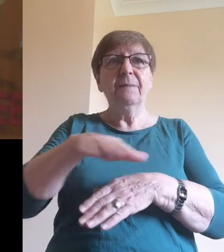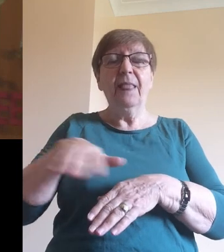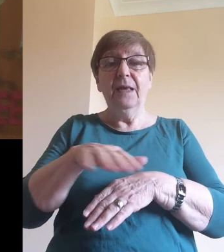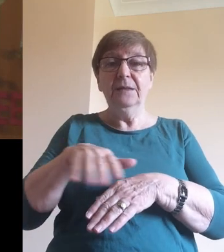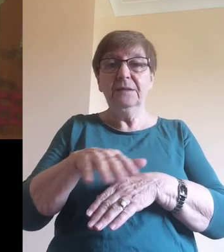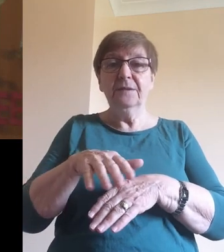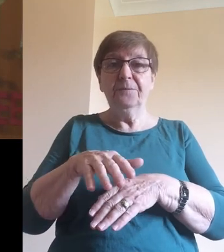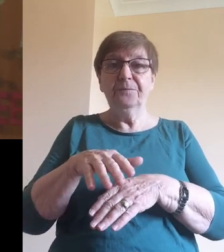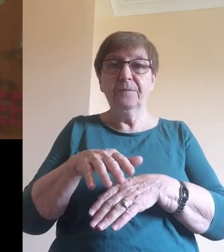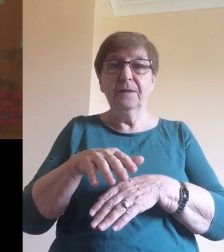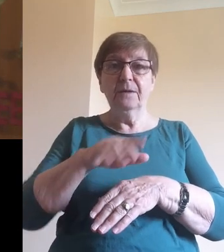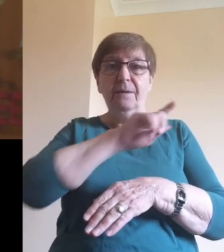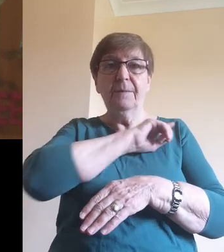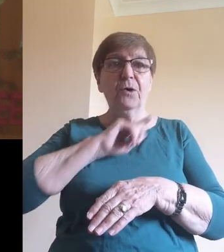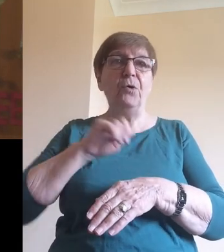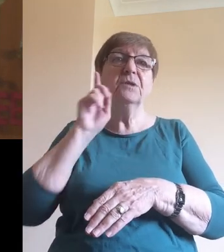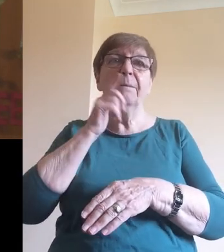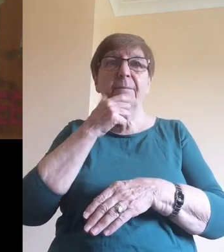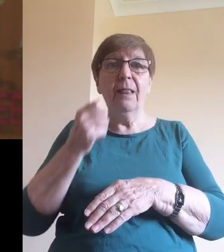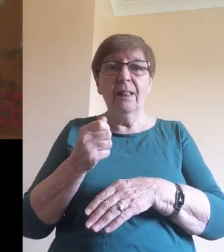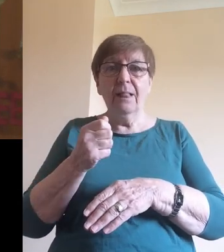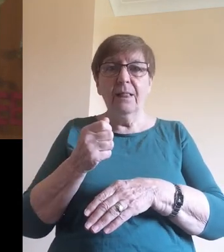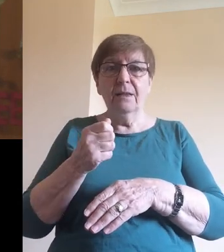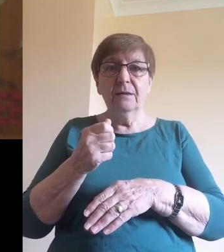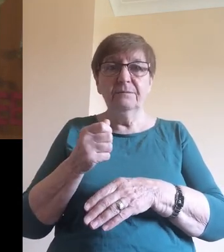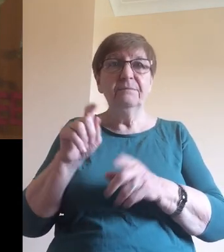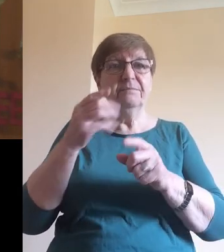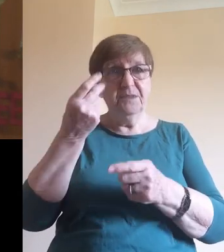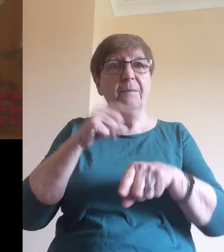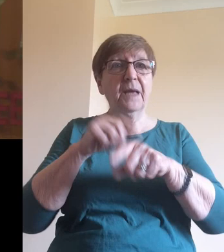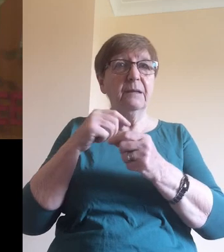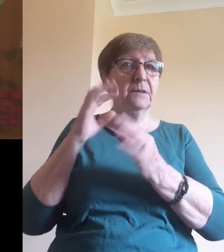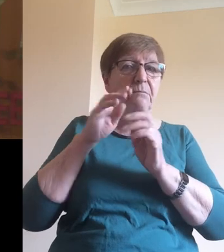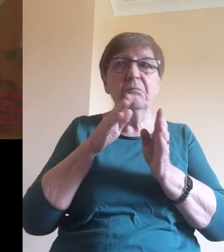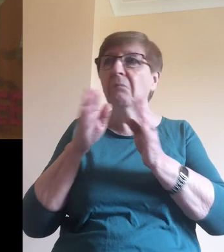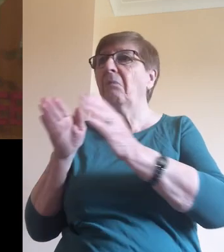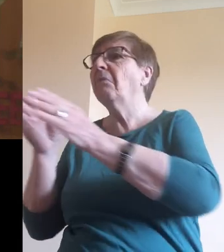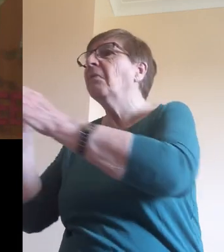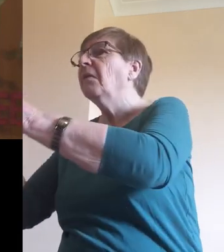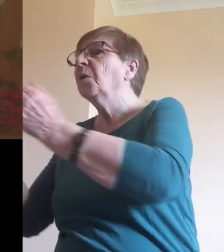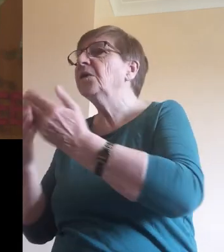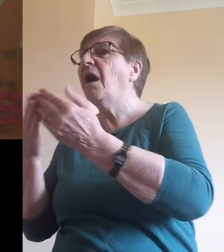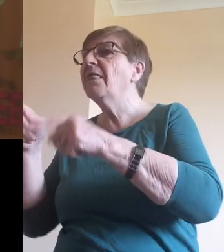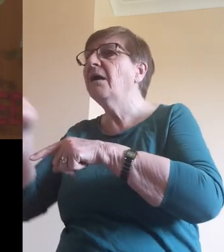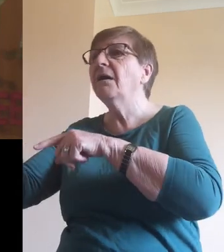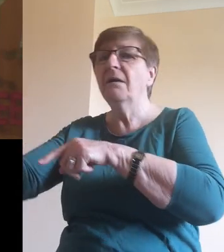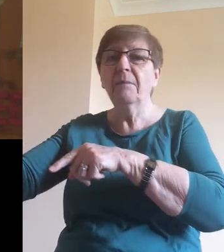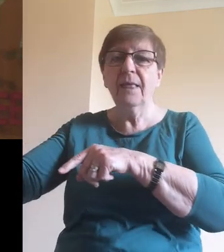Because people do get distracted and go to the other